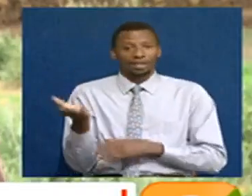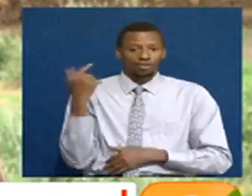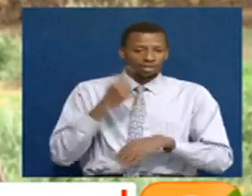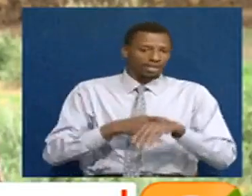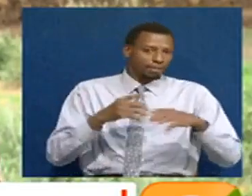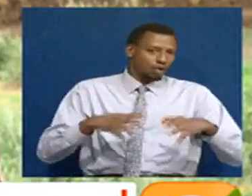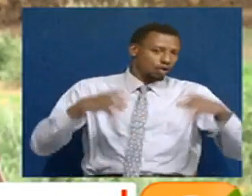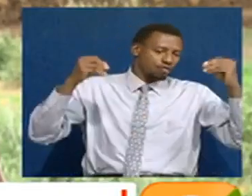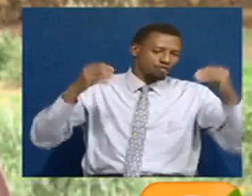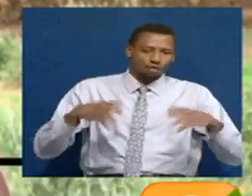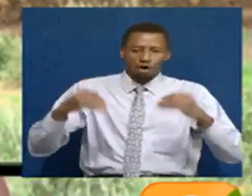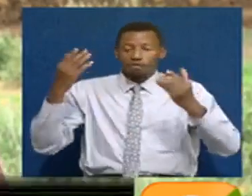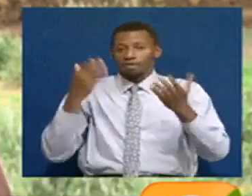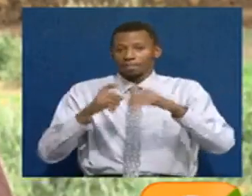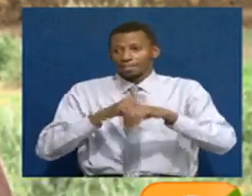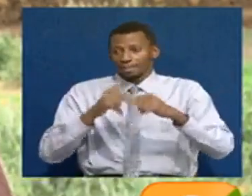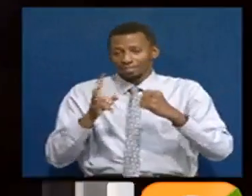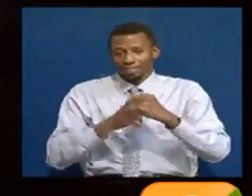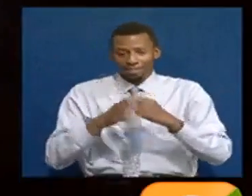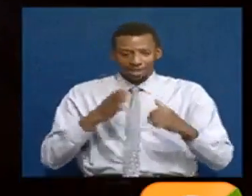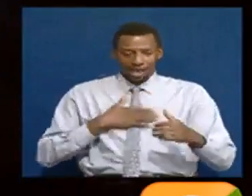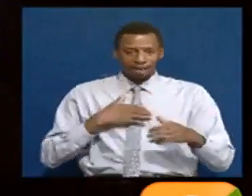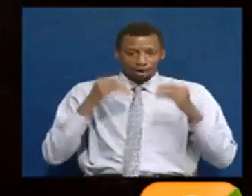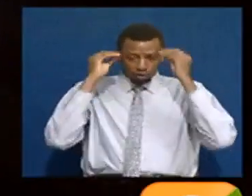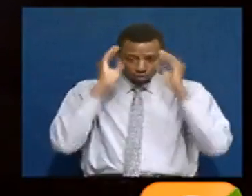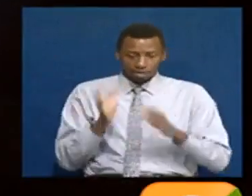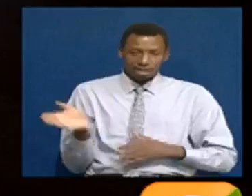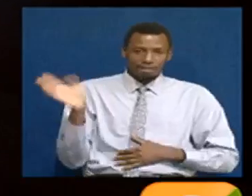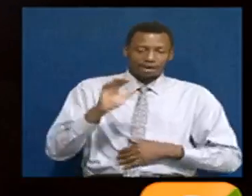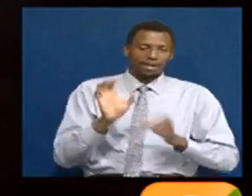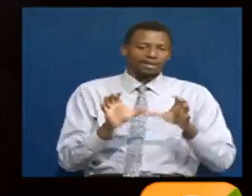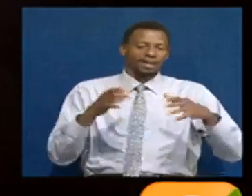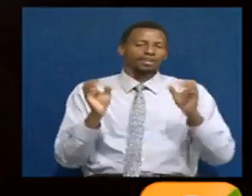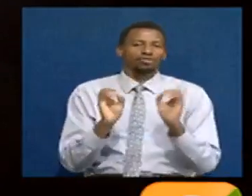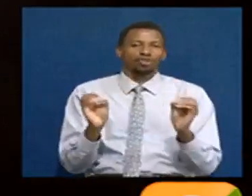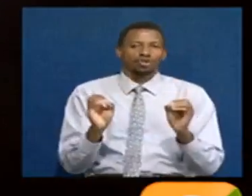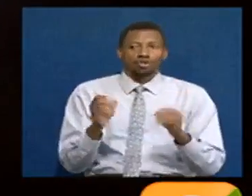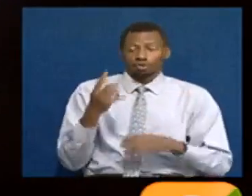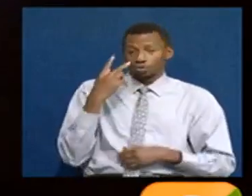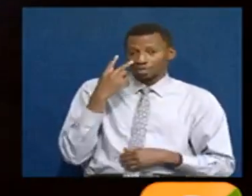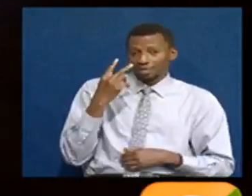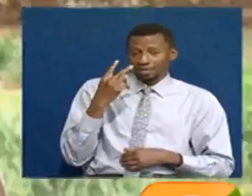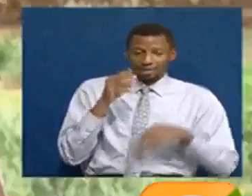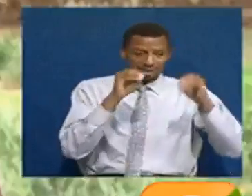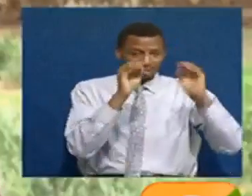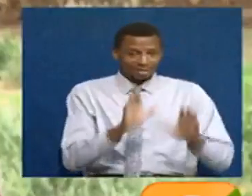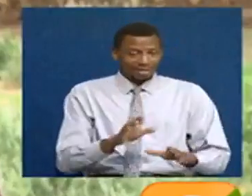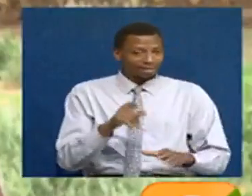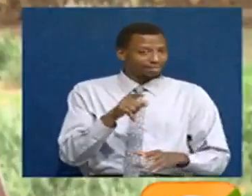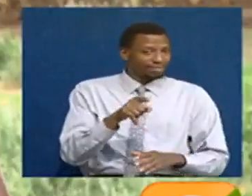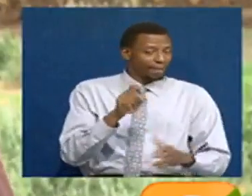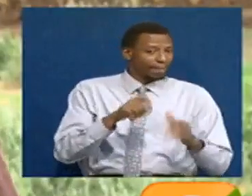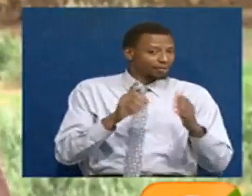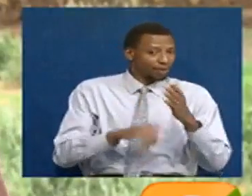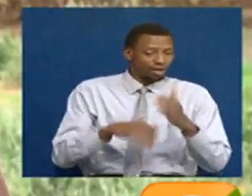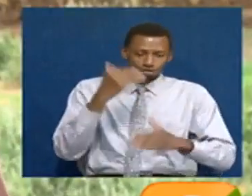goes off at around 7, our learners will not go back to classrooms. You find that the teacher will have